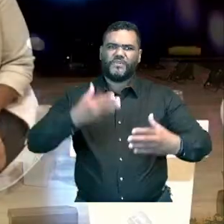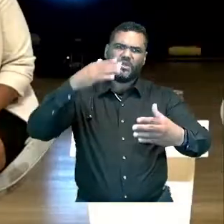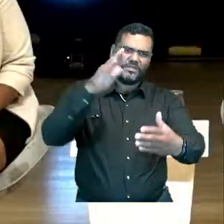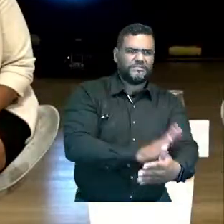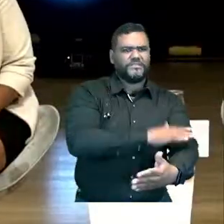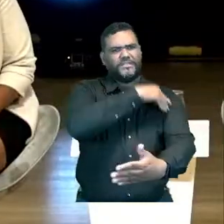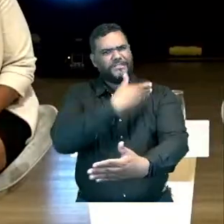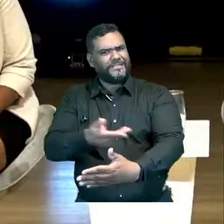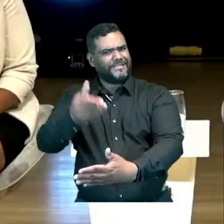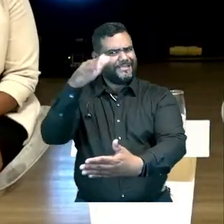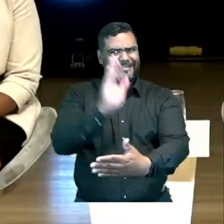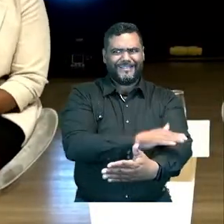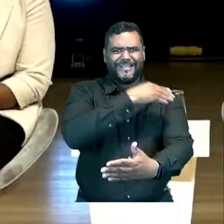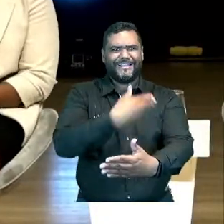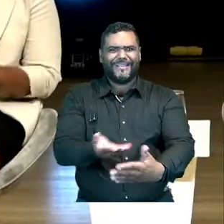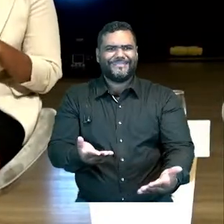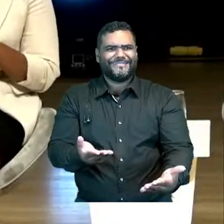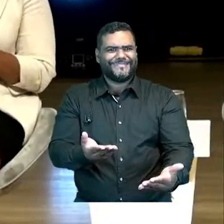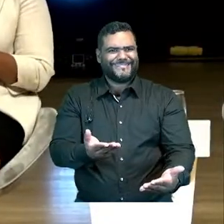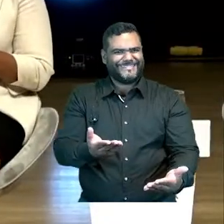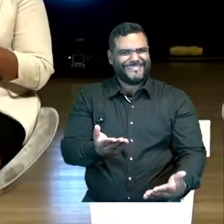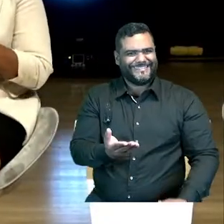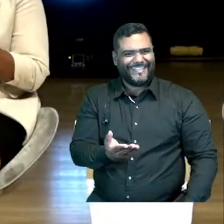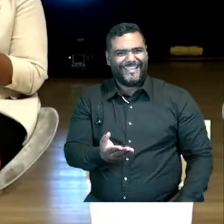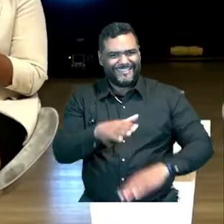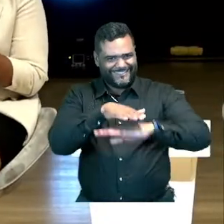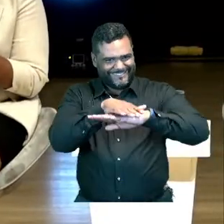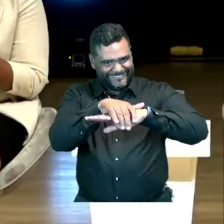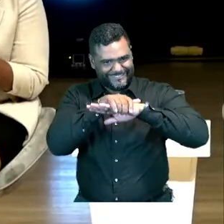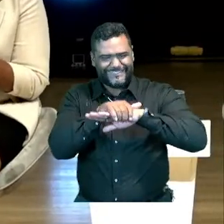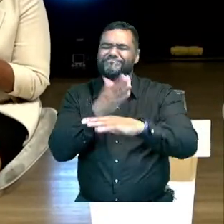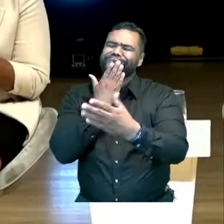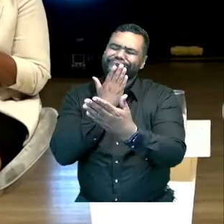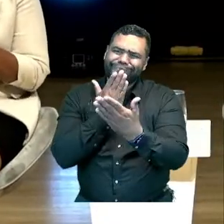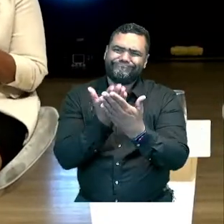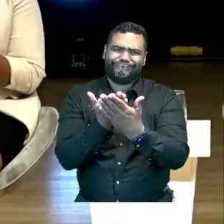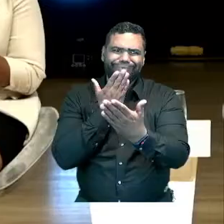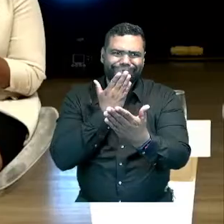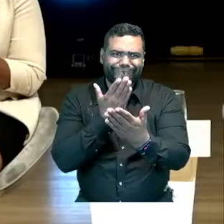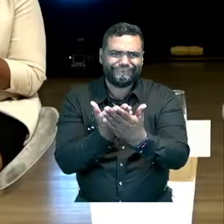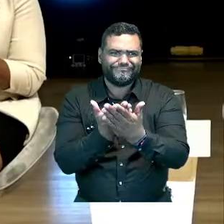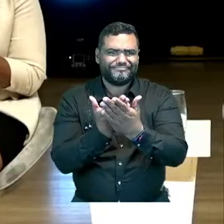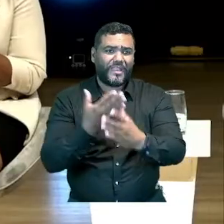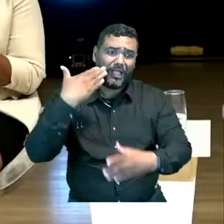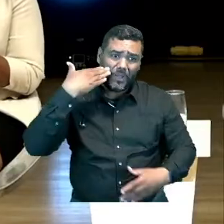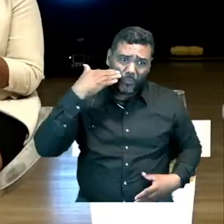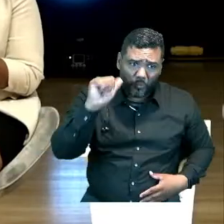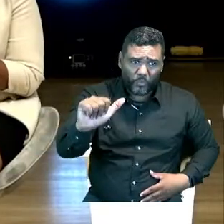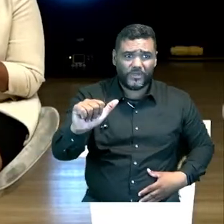and I will answer the question in English. Thank you very much,